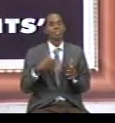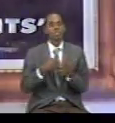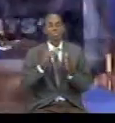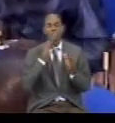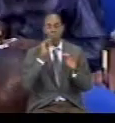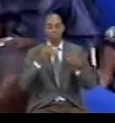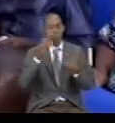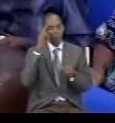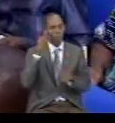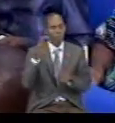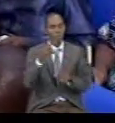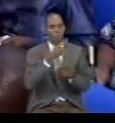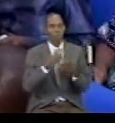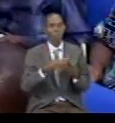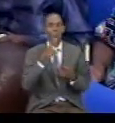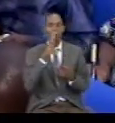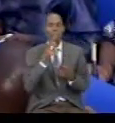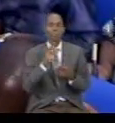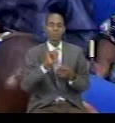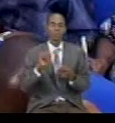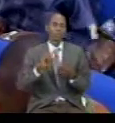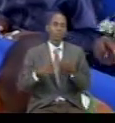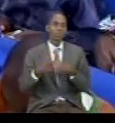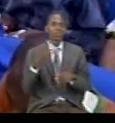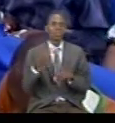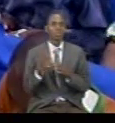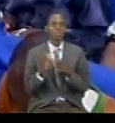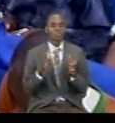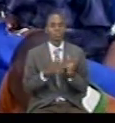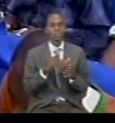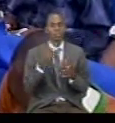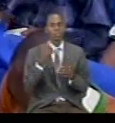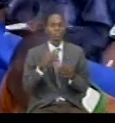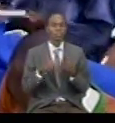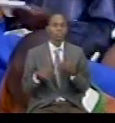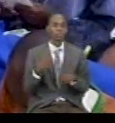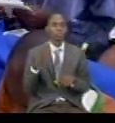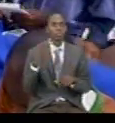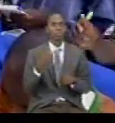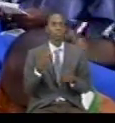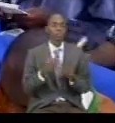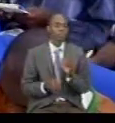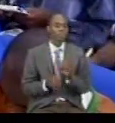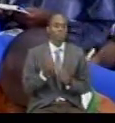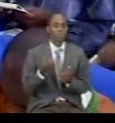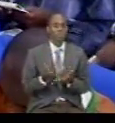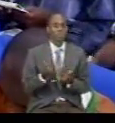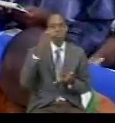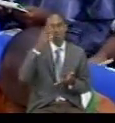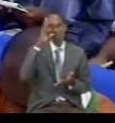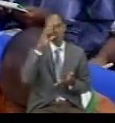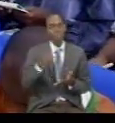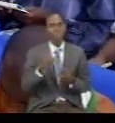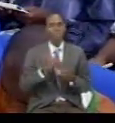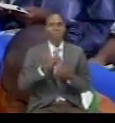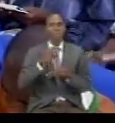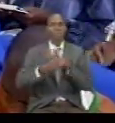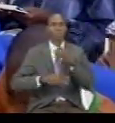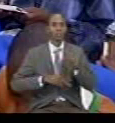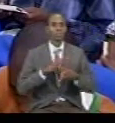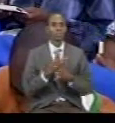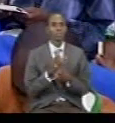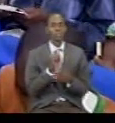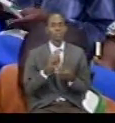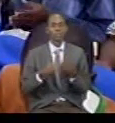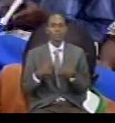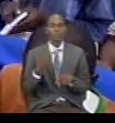Jesus. A friend of the richest man in the whole universe. A friend of the King of Kings and the Lord of Lords. A friend